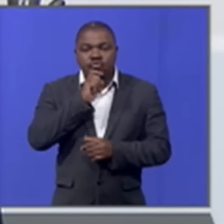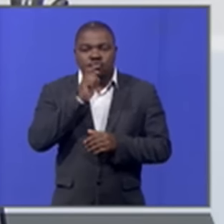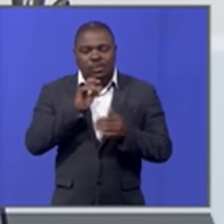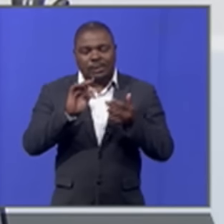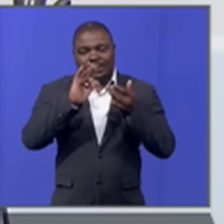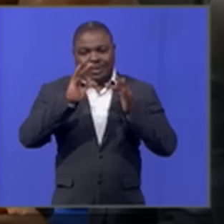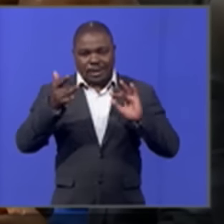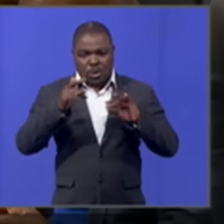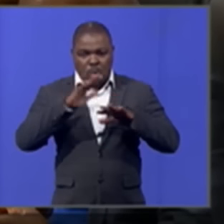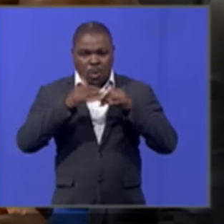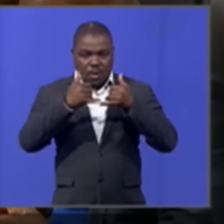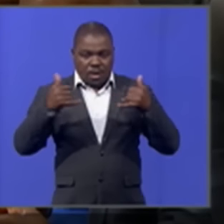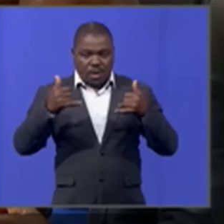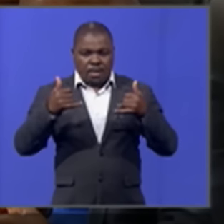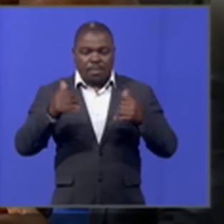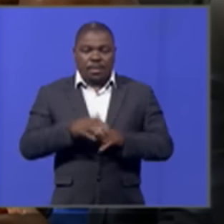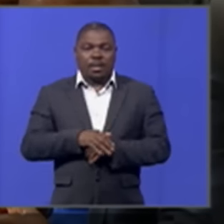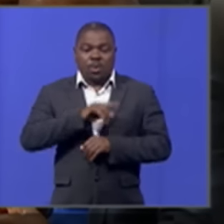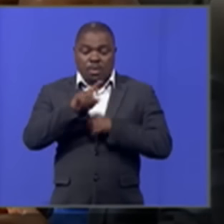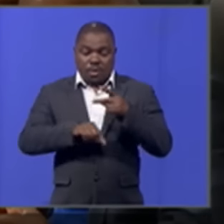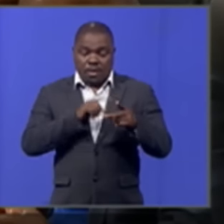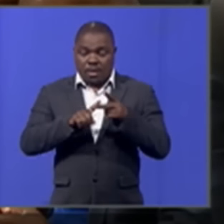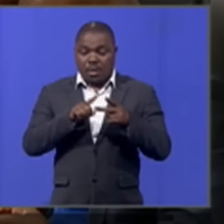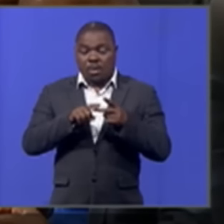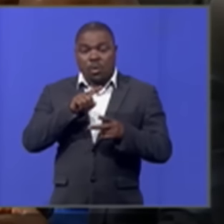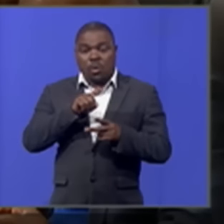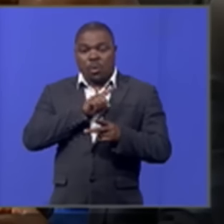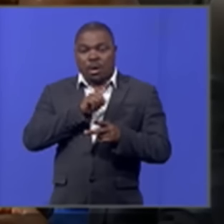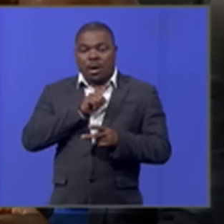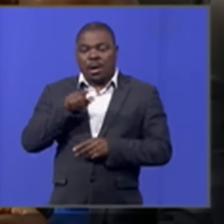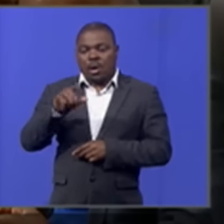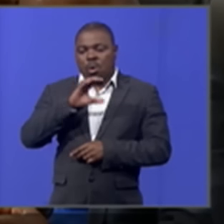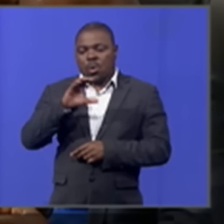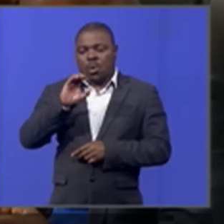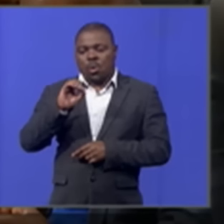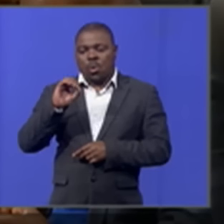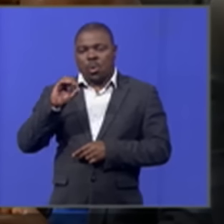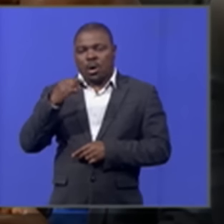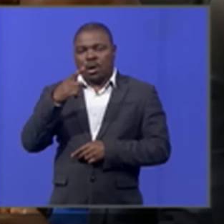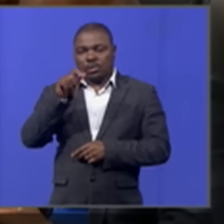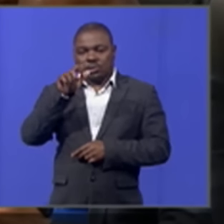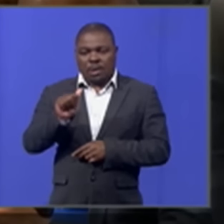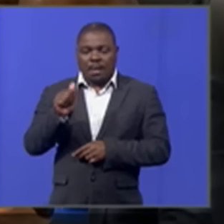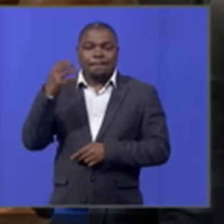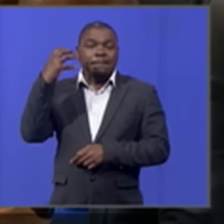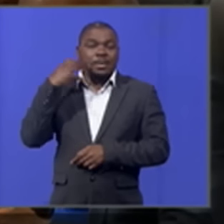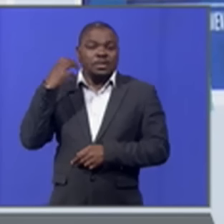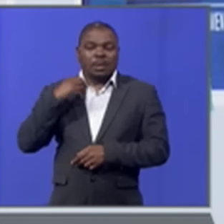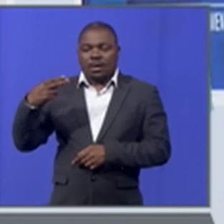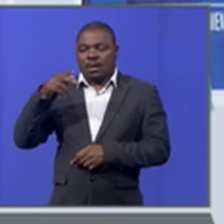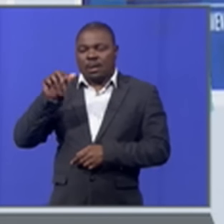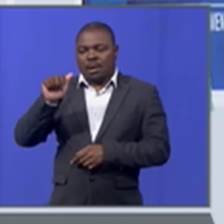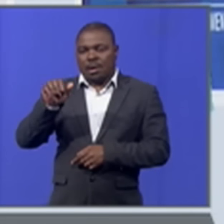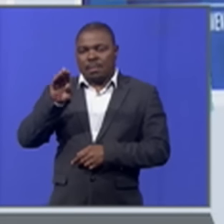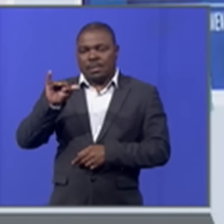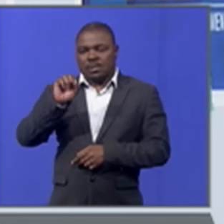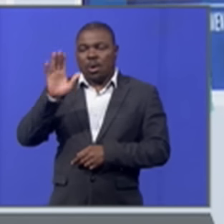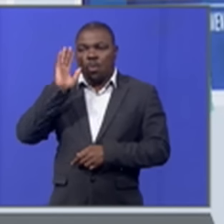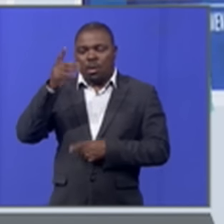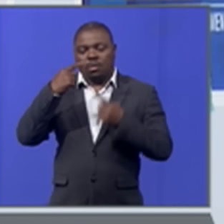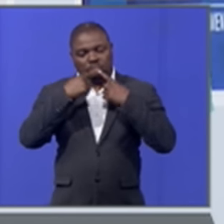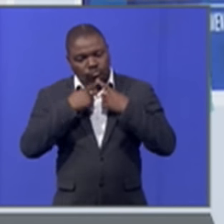kgotsa online pele ga tona ya dipuso selegae le merero ya segosi Velinkosini Hlabisa a ka kaya